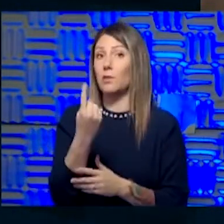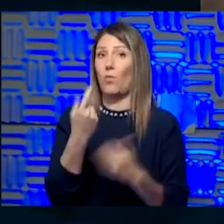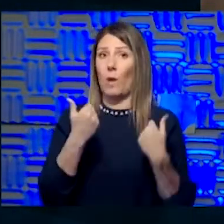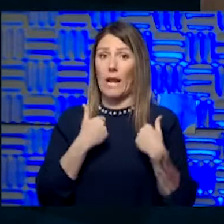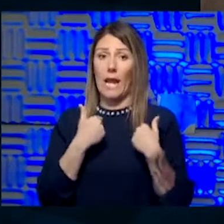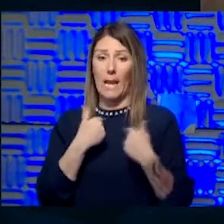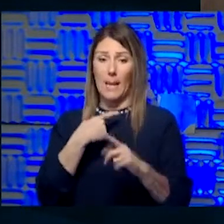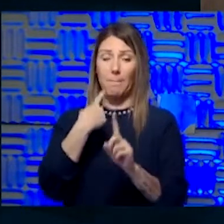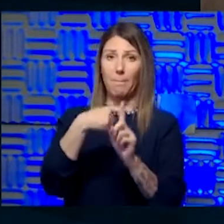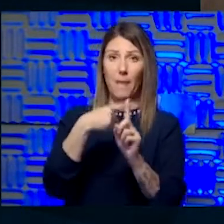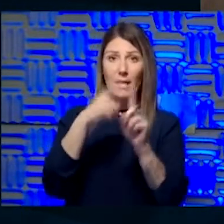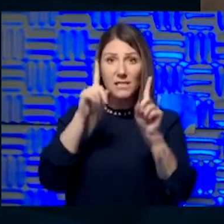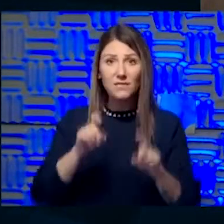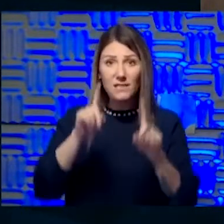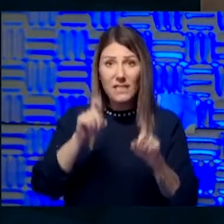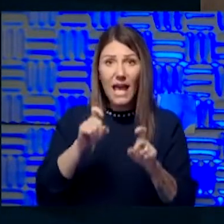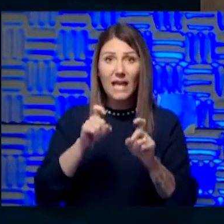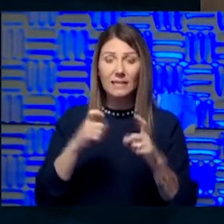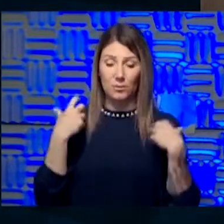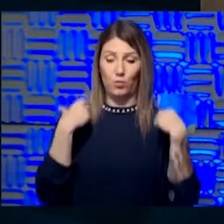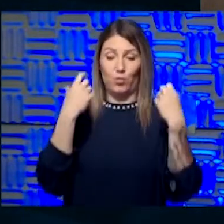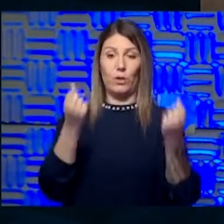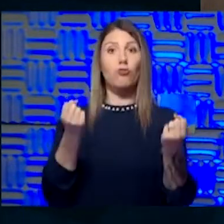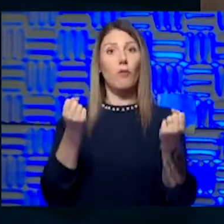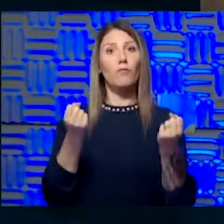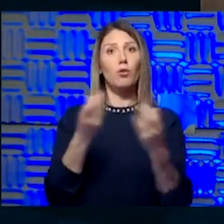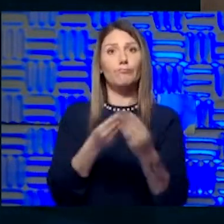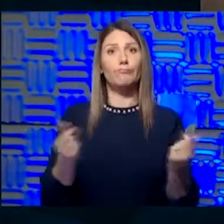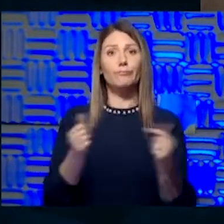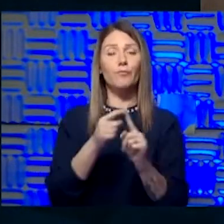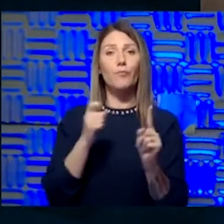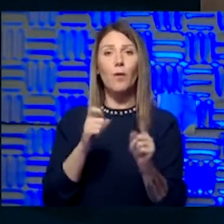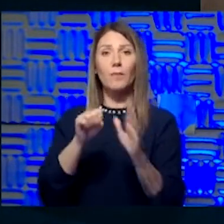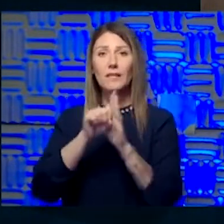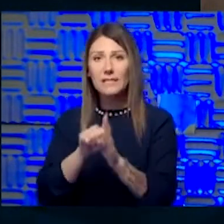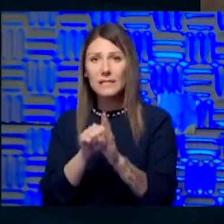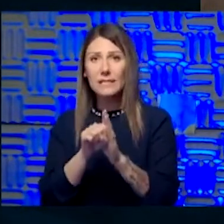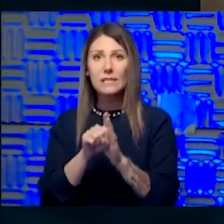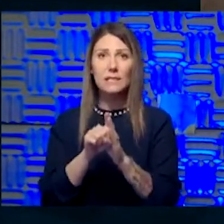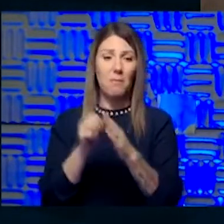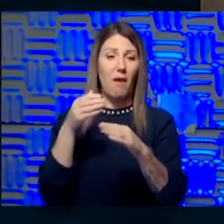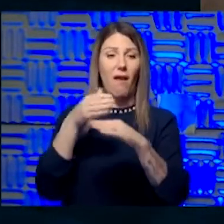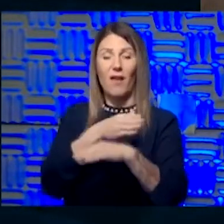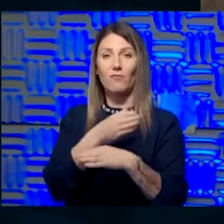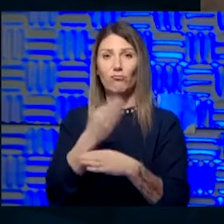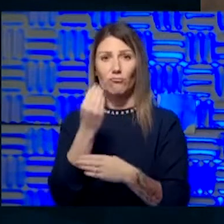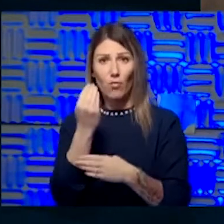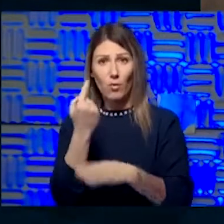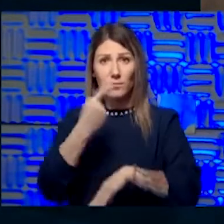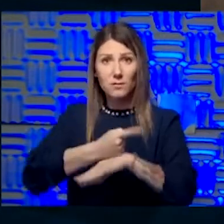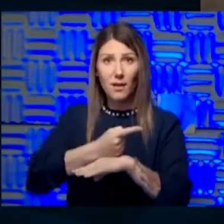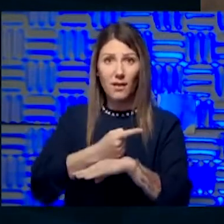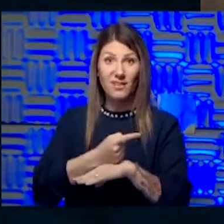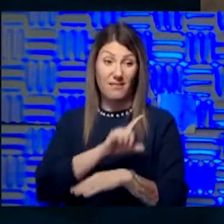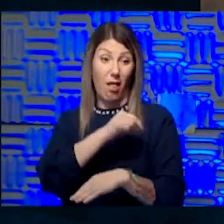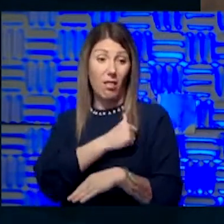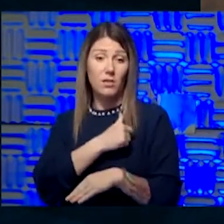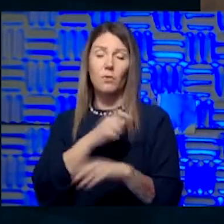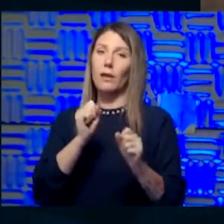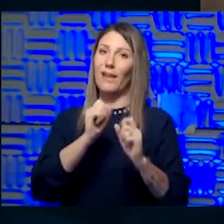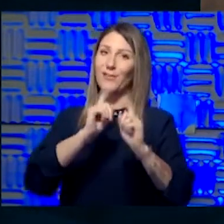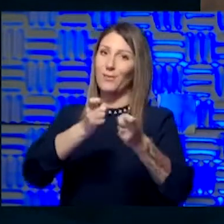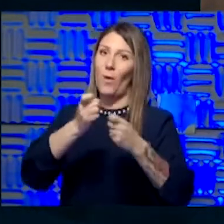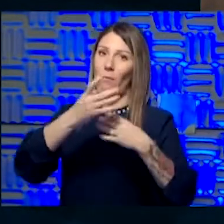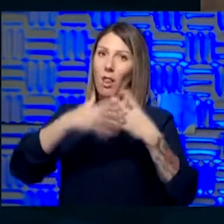have recovered from the illness, and haven't had any symptoms for 14 days are in that eligible category, so they can donate. And